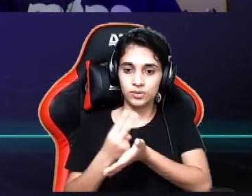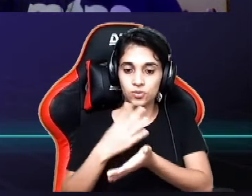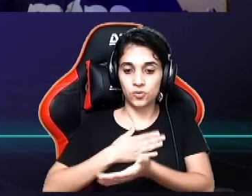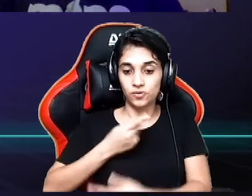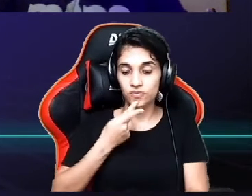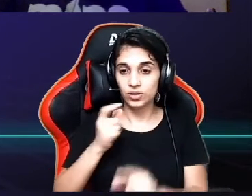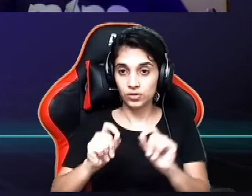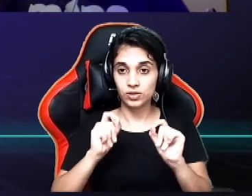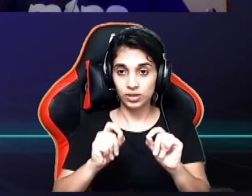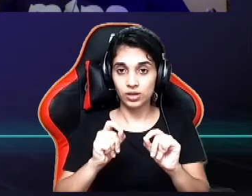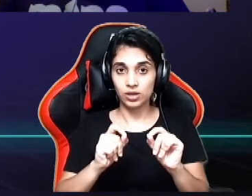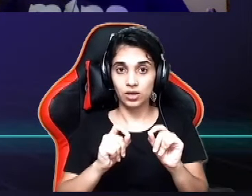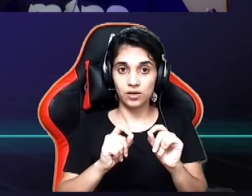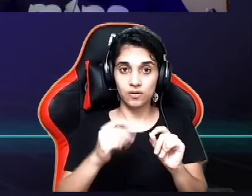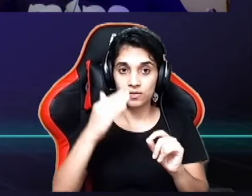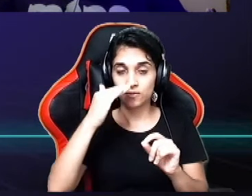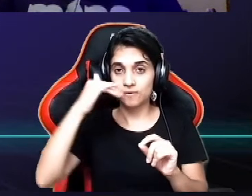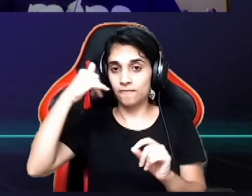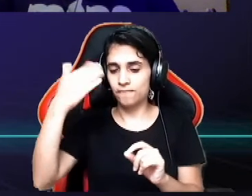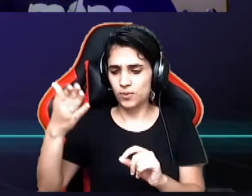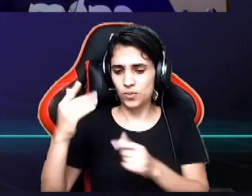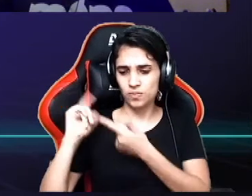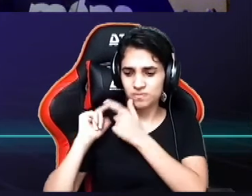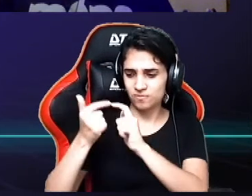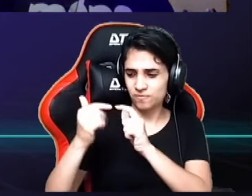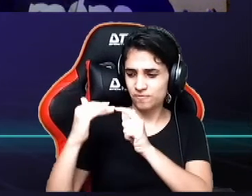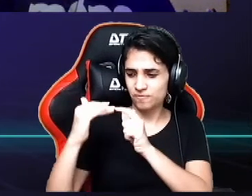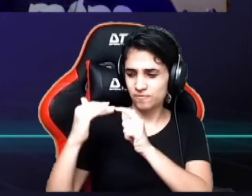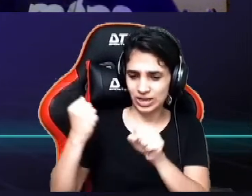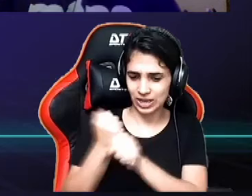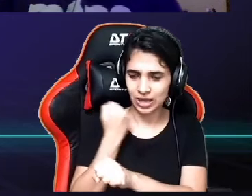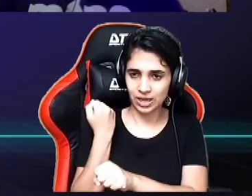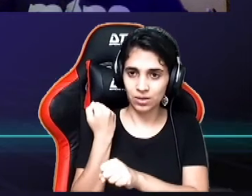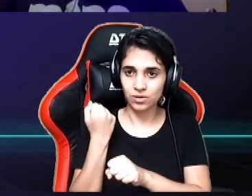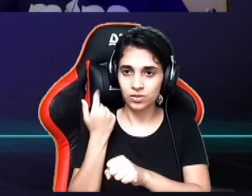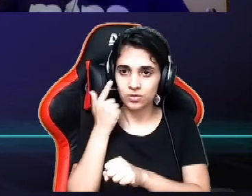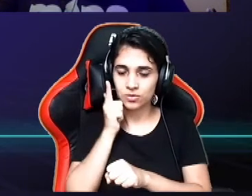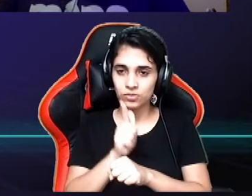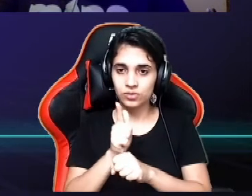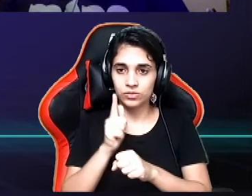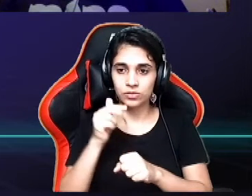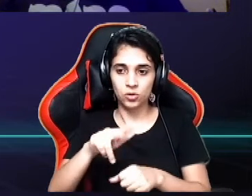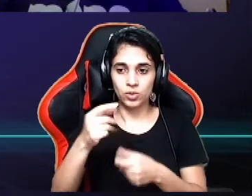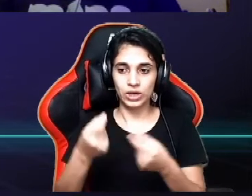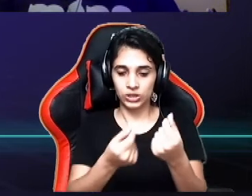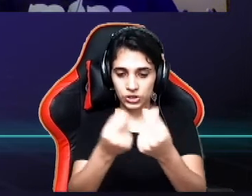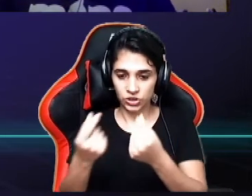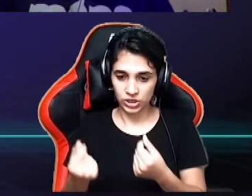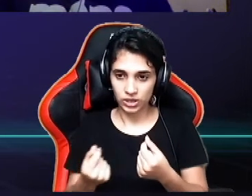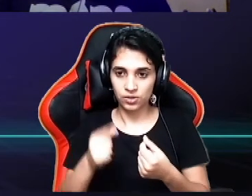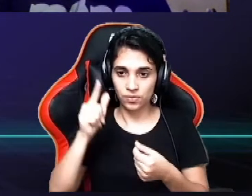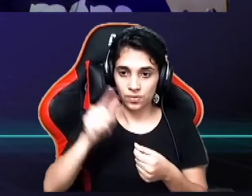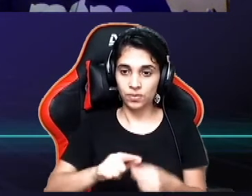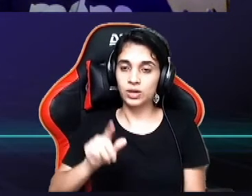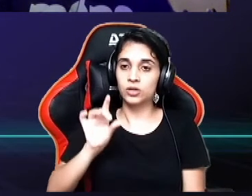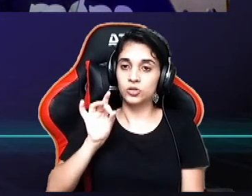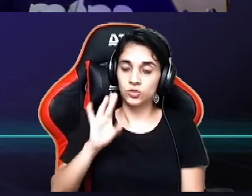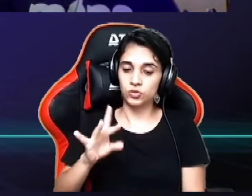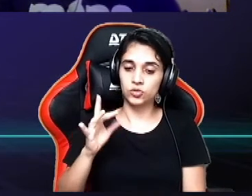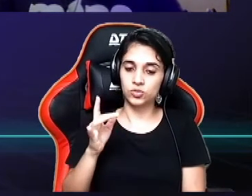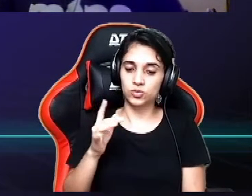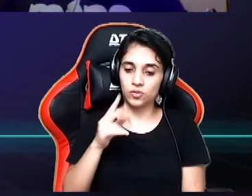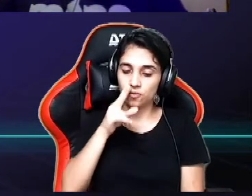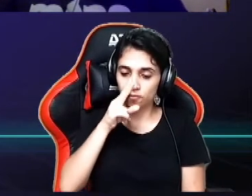What I always say is thinking out of the box is usually the solution. Sometimes you're going to get the influencer not with